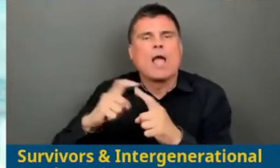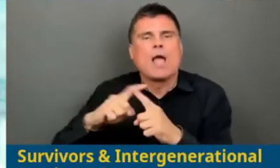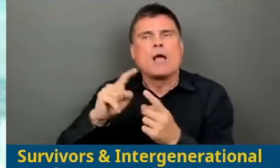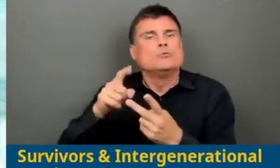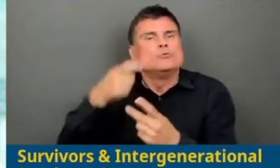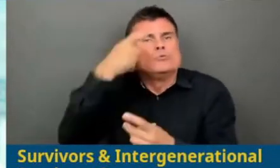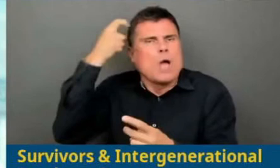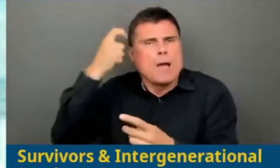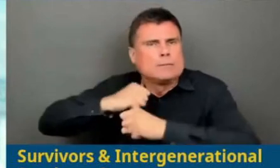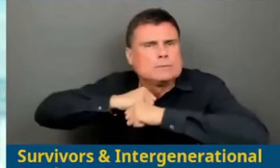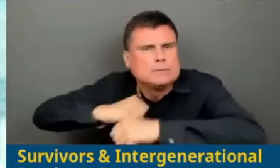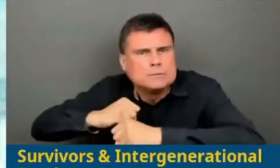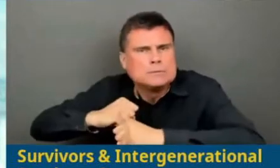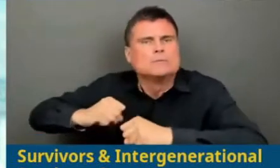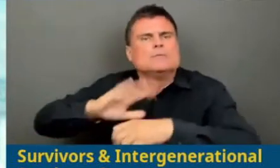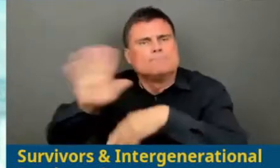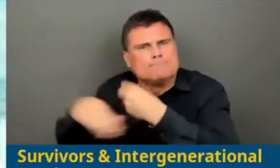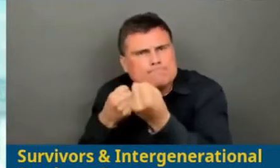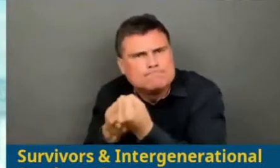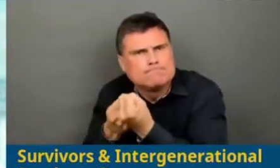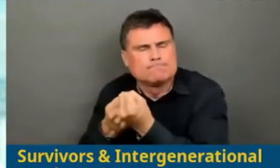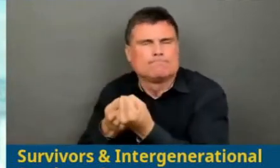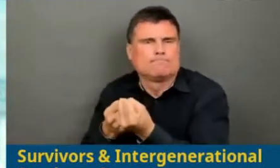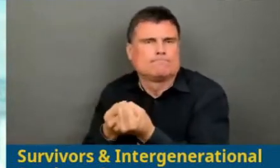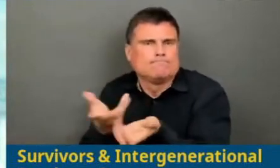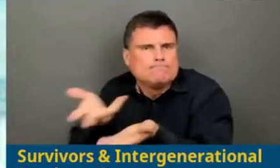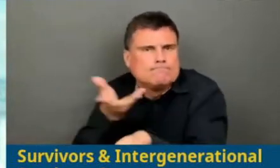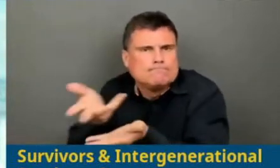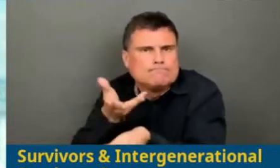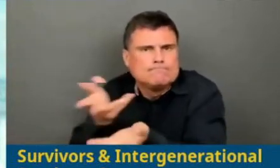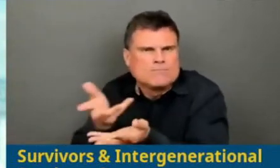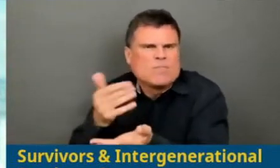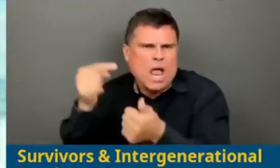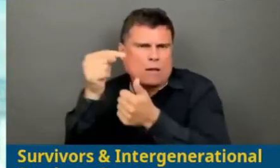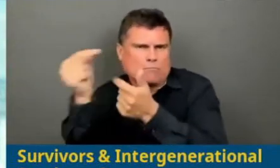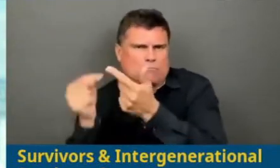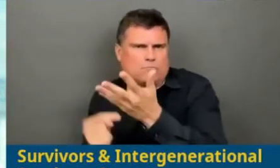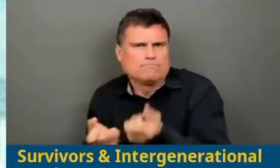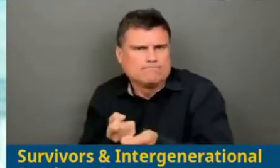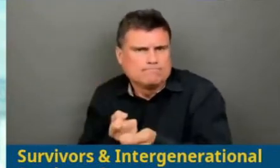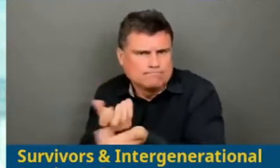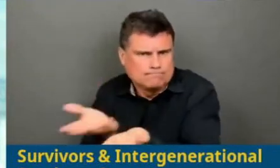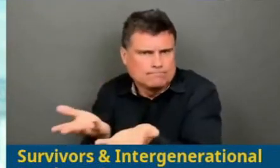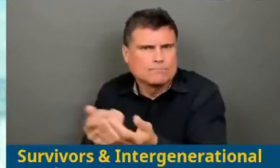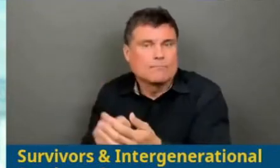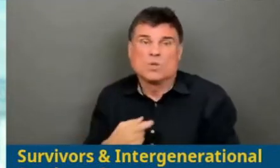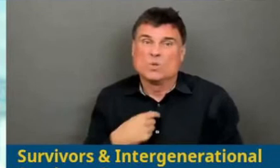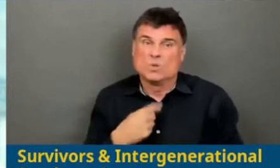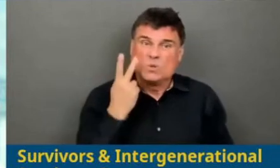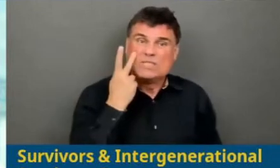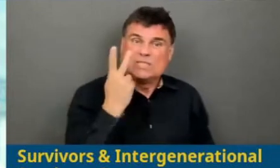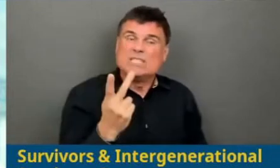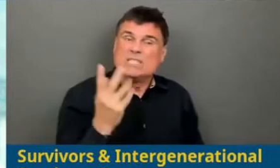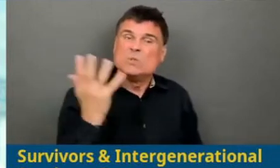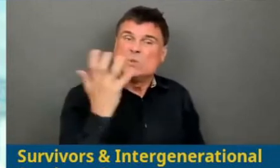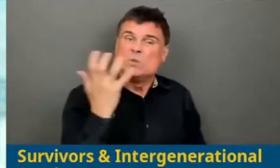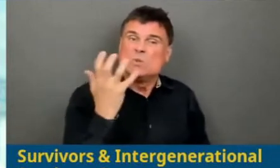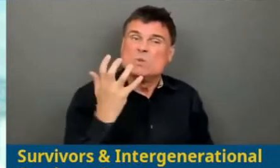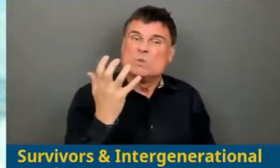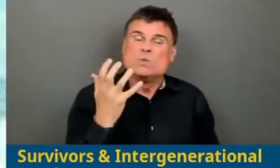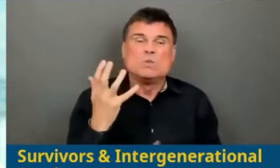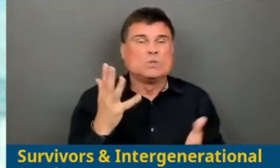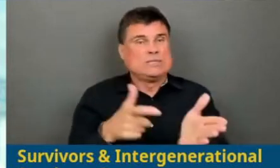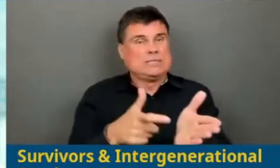survivor support networks, and the like. We know they are seeing big increases in the demand for mental health and wellness and